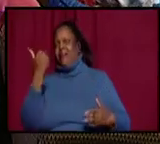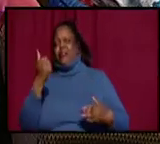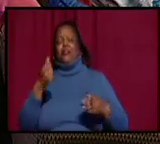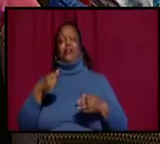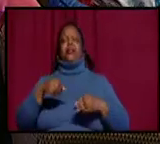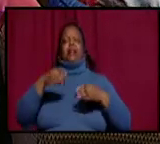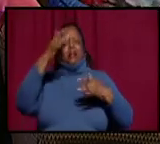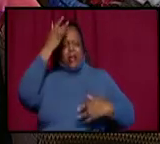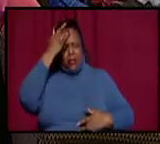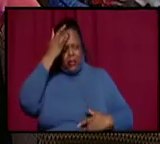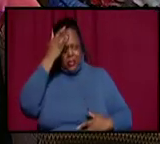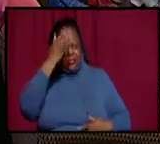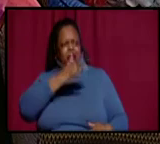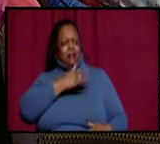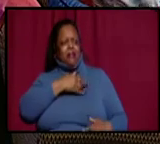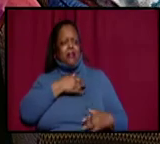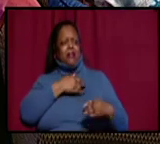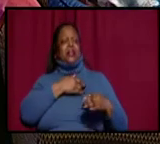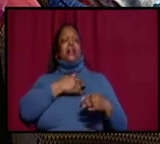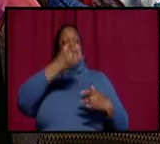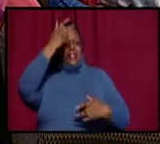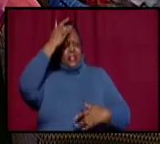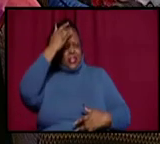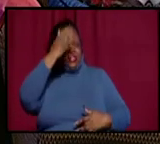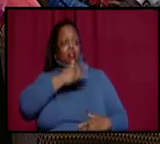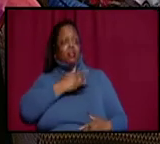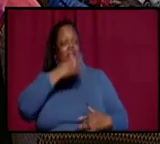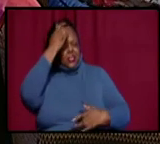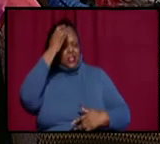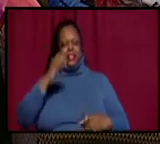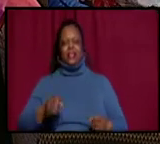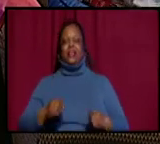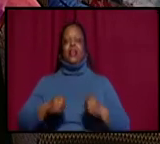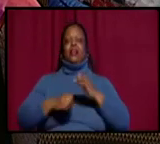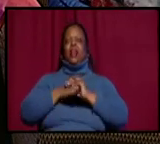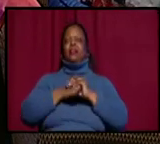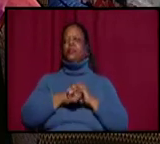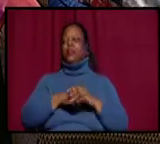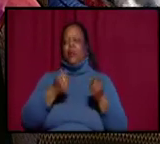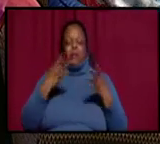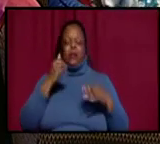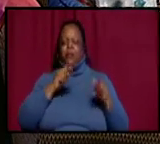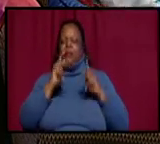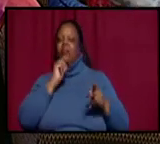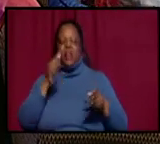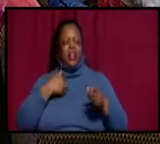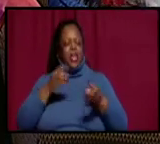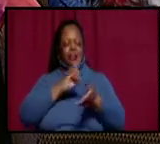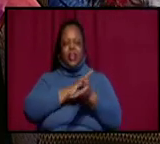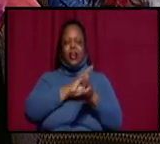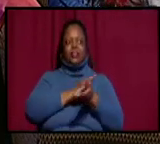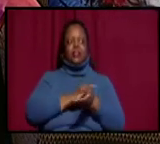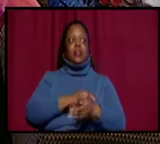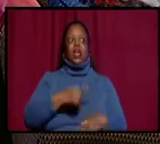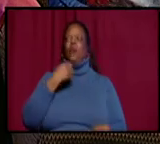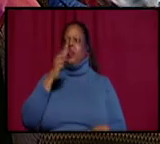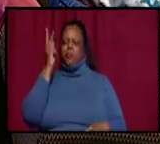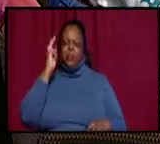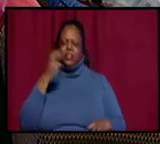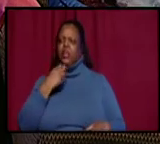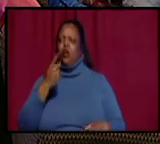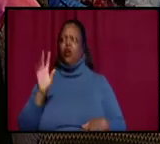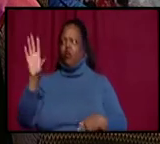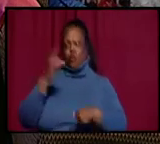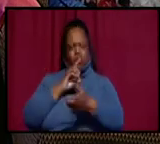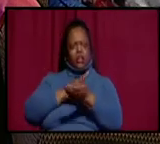heart disease and diabetes. Right. And so many don't have doctors. You know, we often hear people say, call your primary doctor if